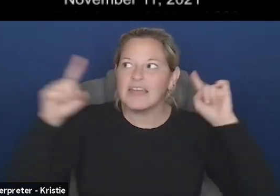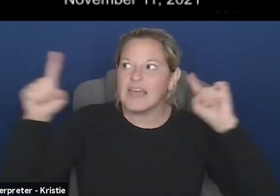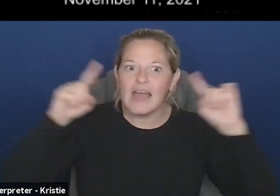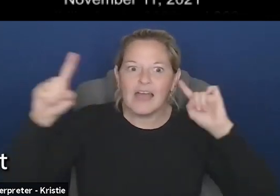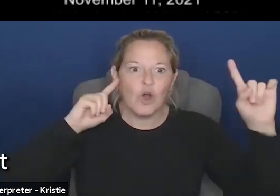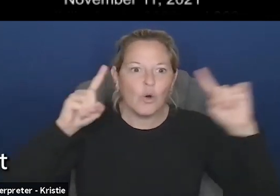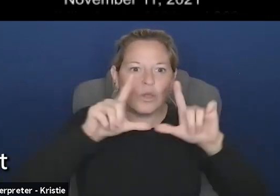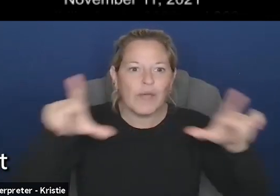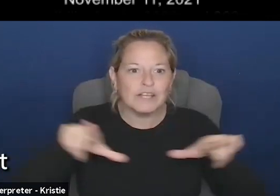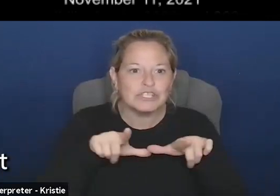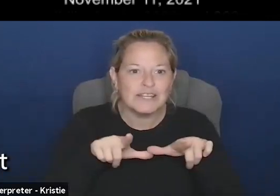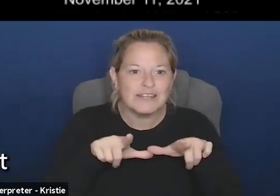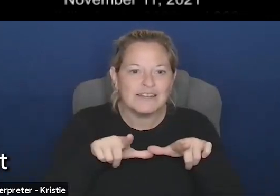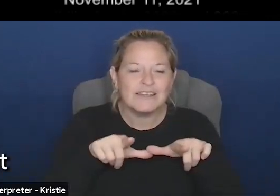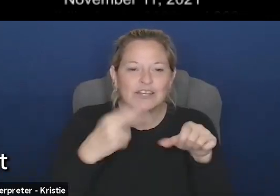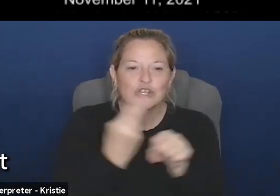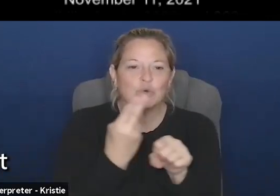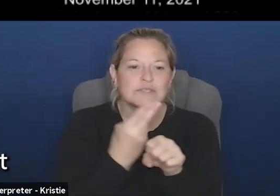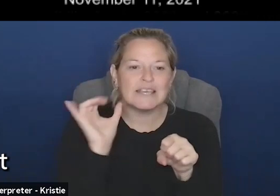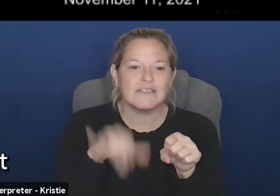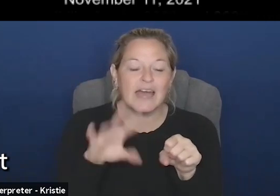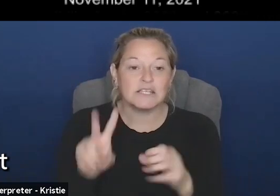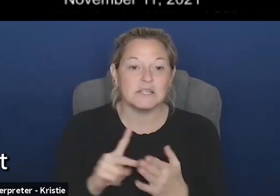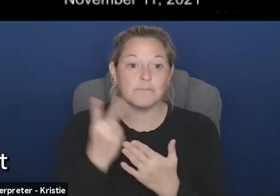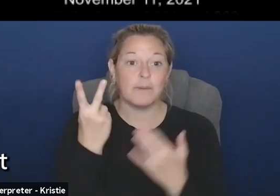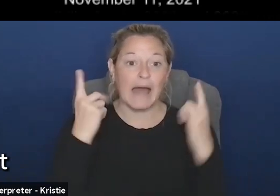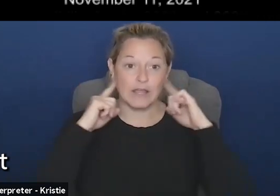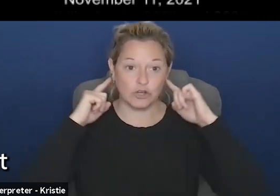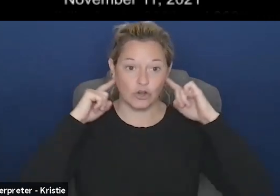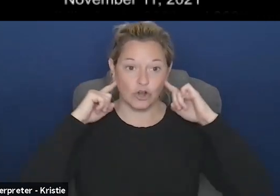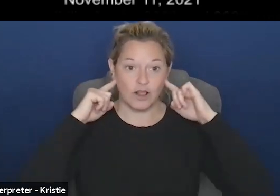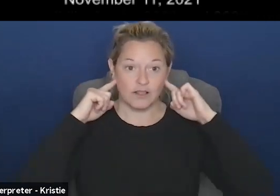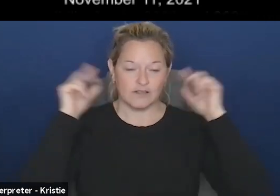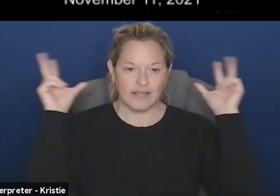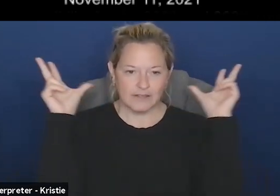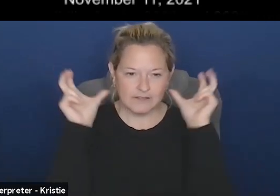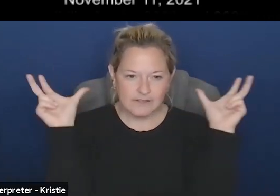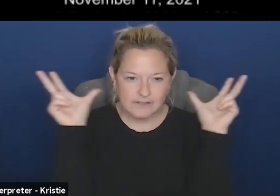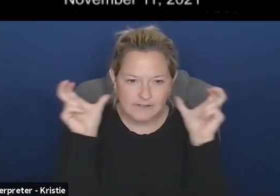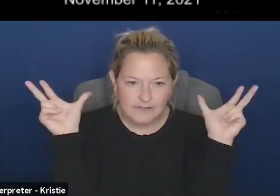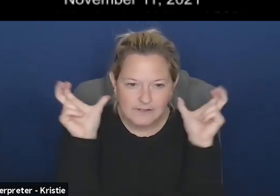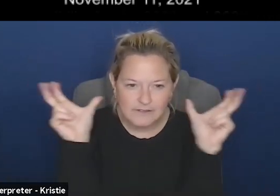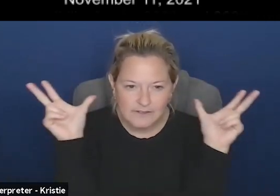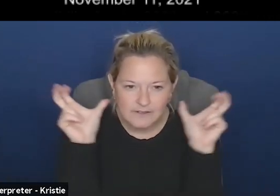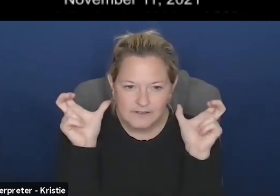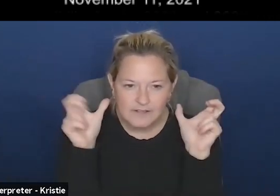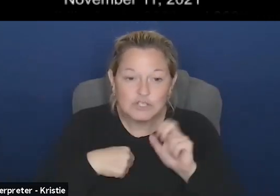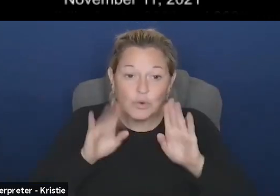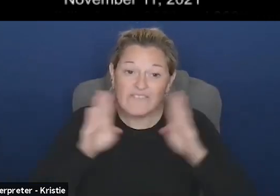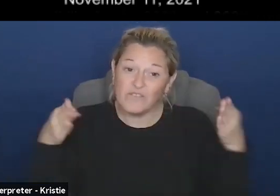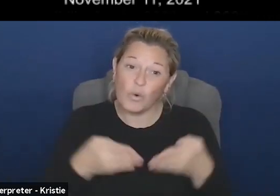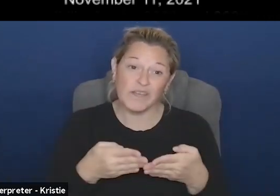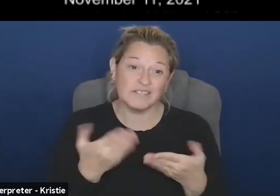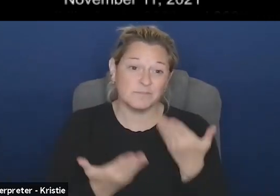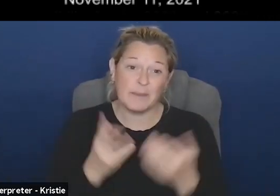binaural listening, and that's something that so I spent a good 6 years of my life